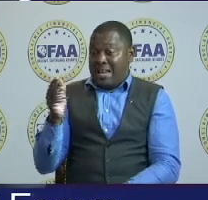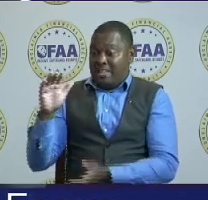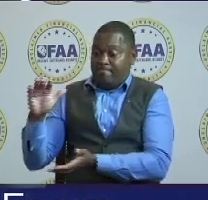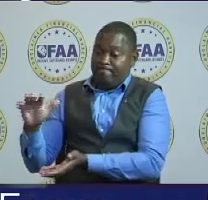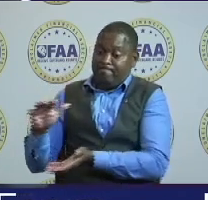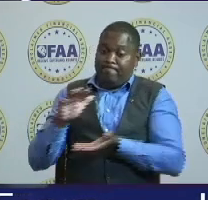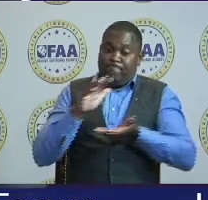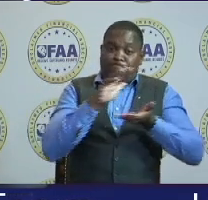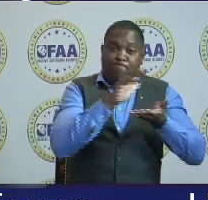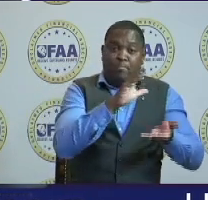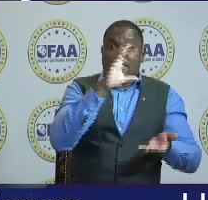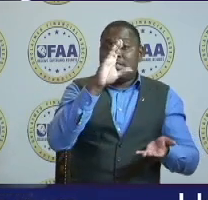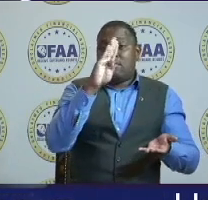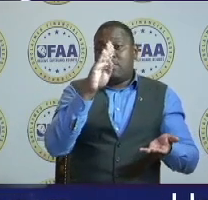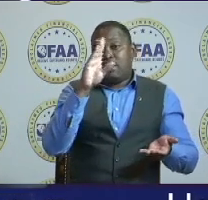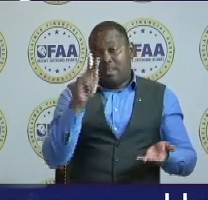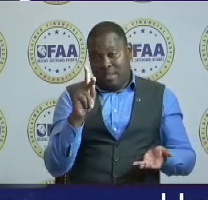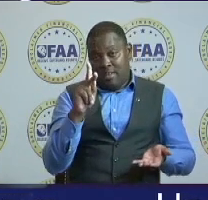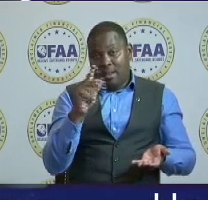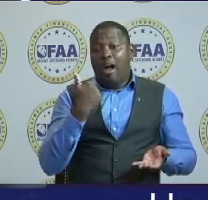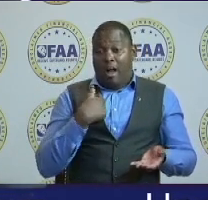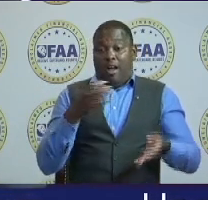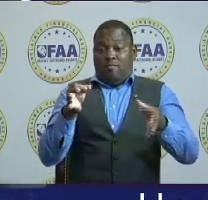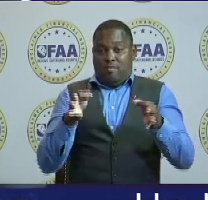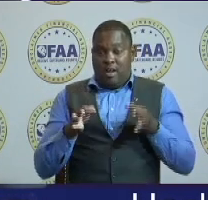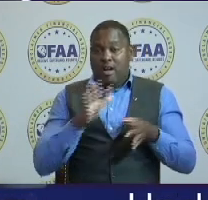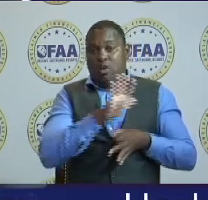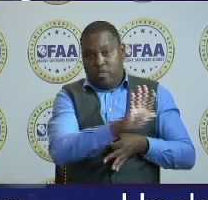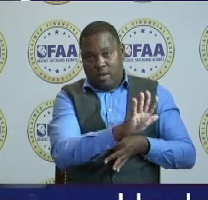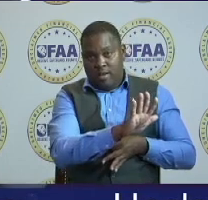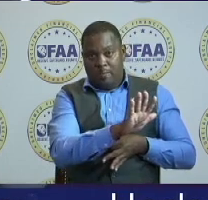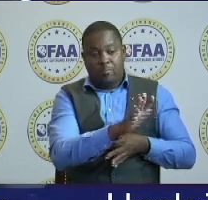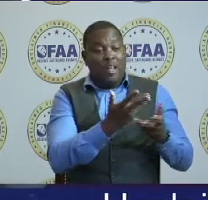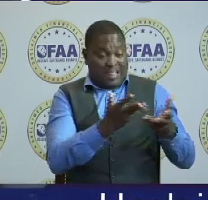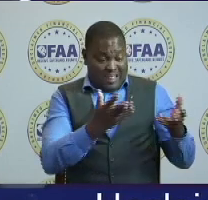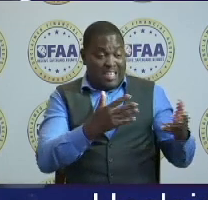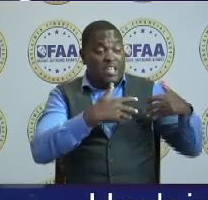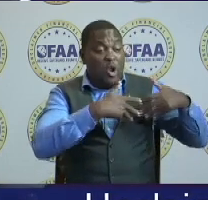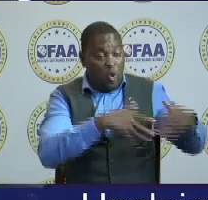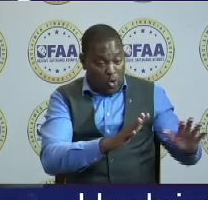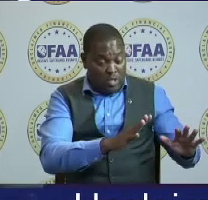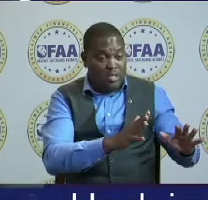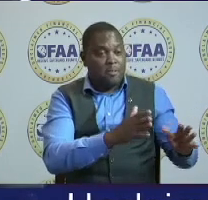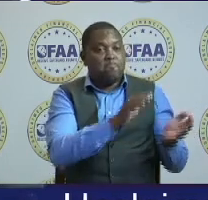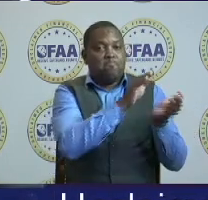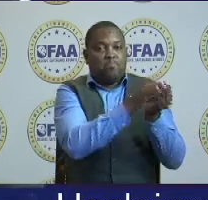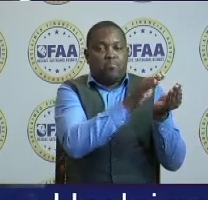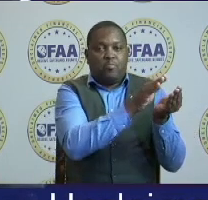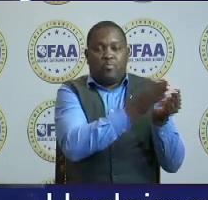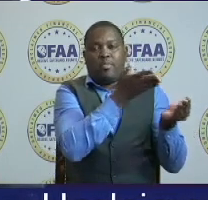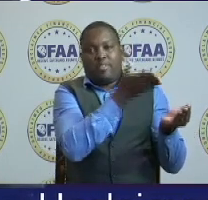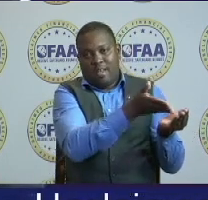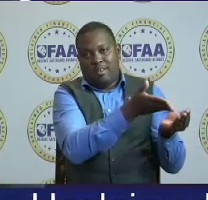bank. So we have an account at Central Bank of Kenya, Unclaimed Asset Trust Fund account. So that's where